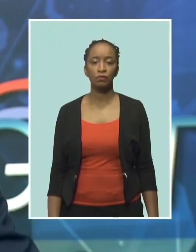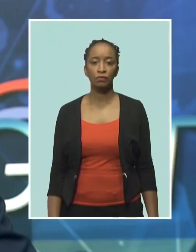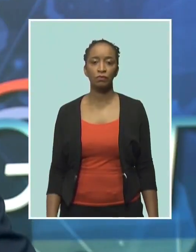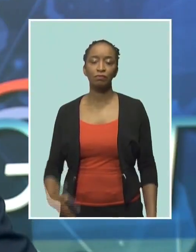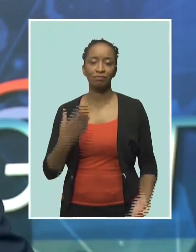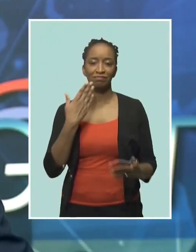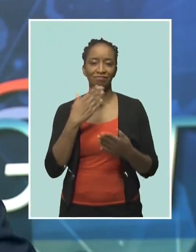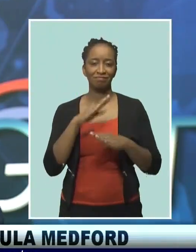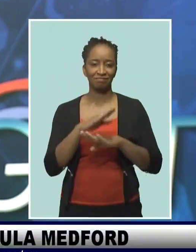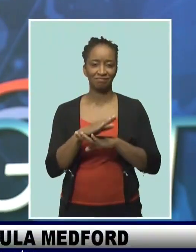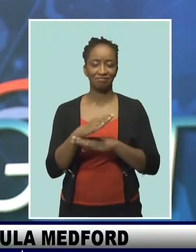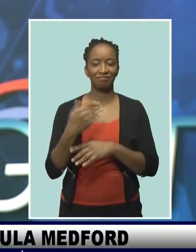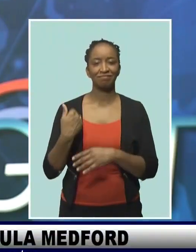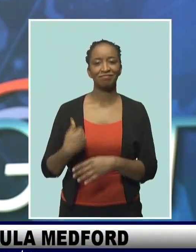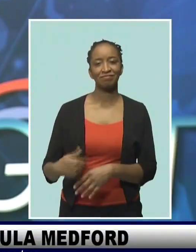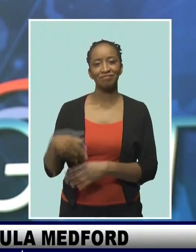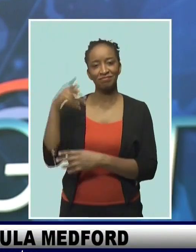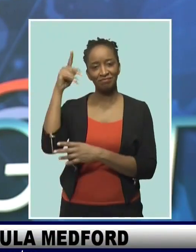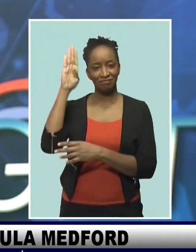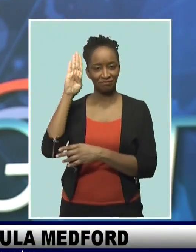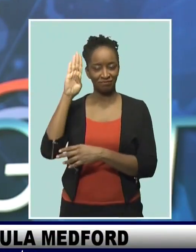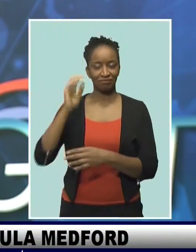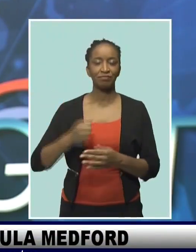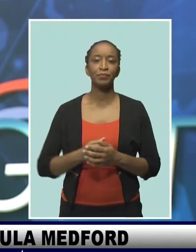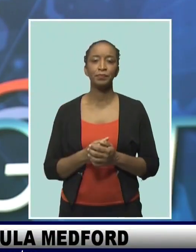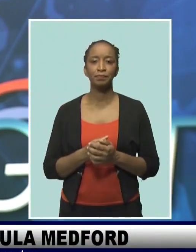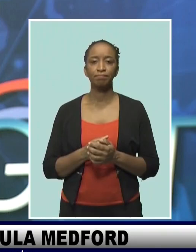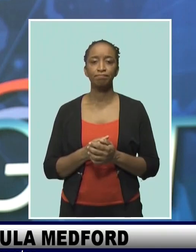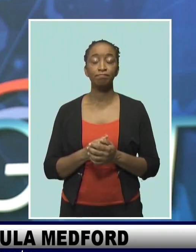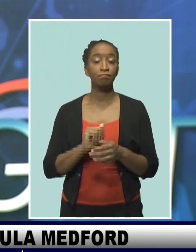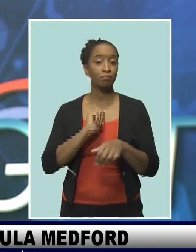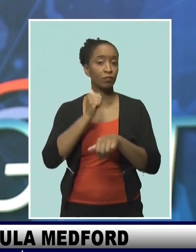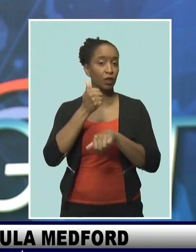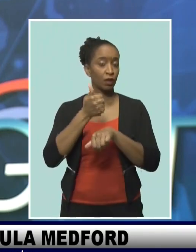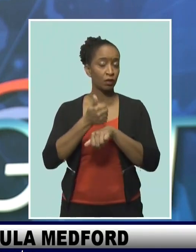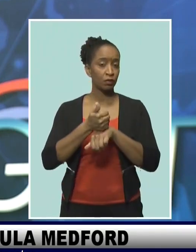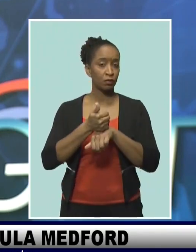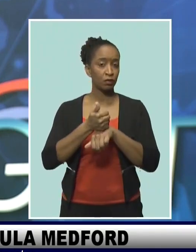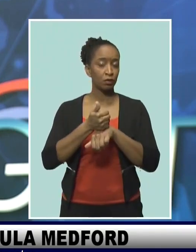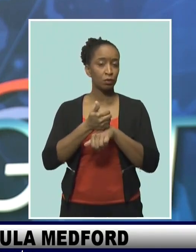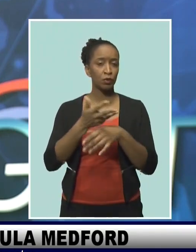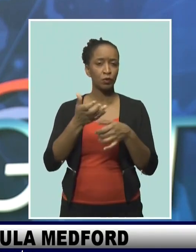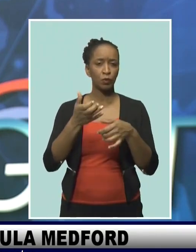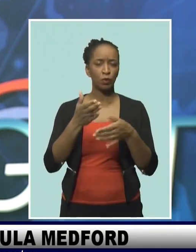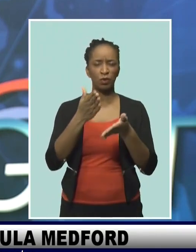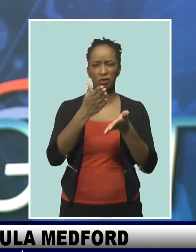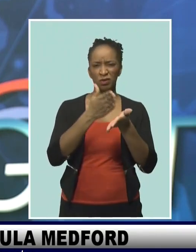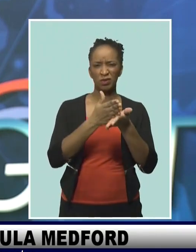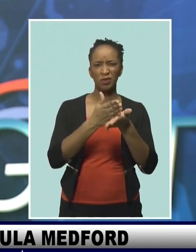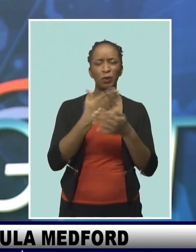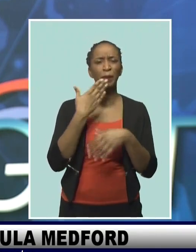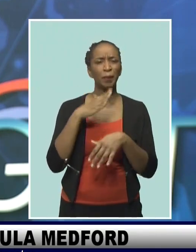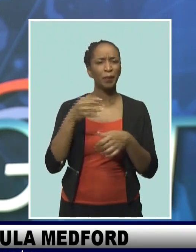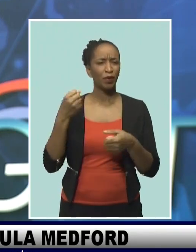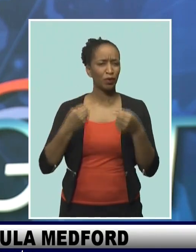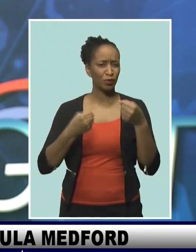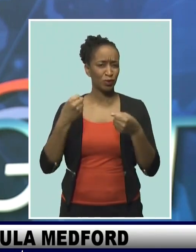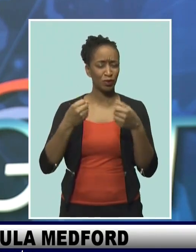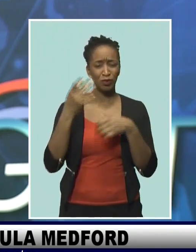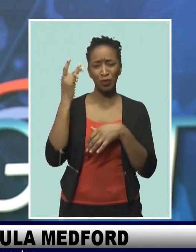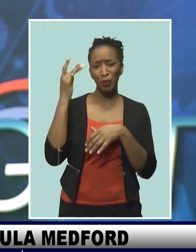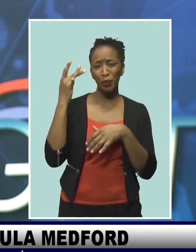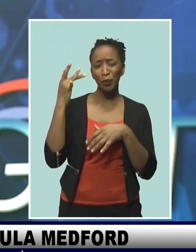Good evening, I'm Pearson Bowen. A campaign has been launched to crack down on bad driving amid concerns about an increase in motor